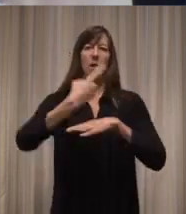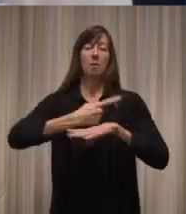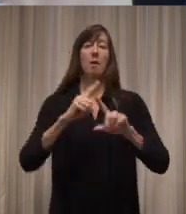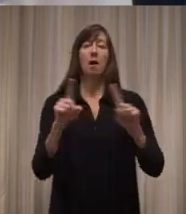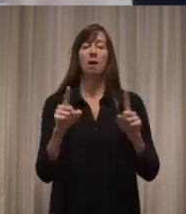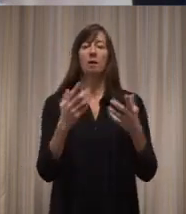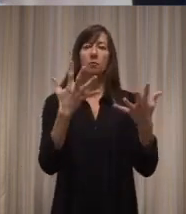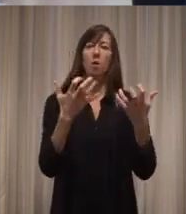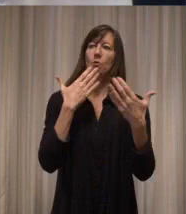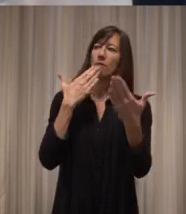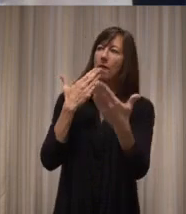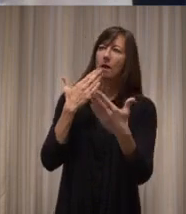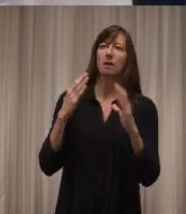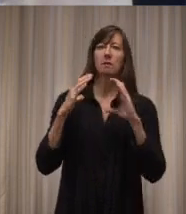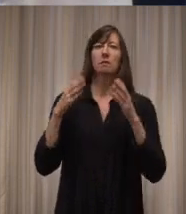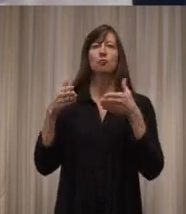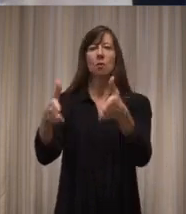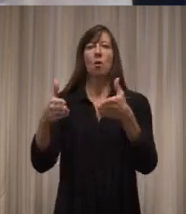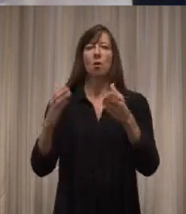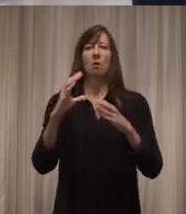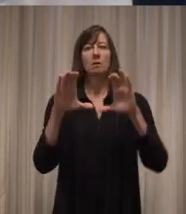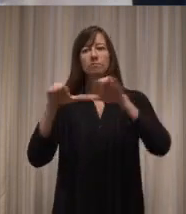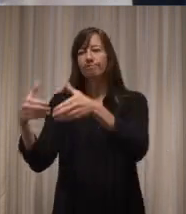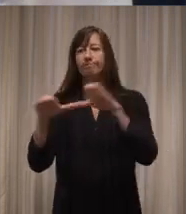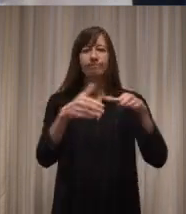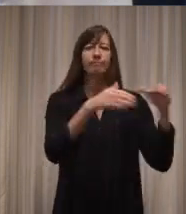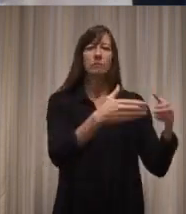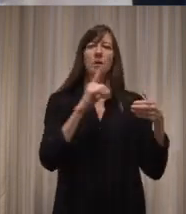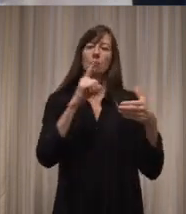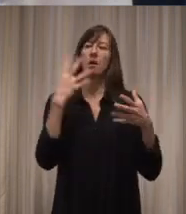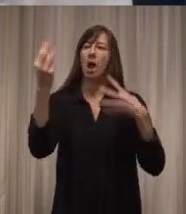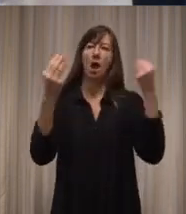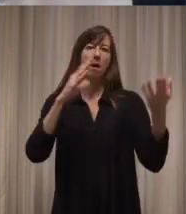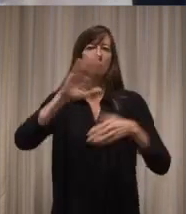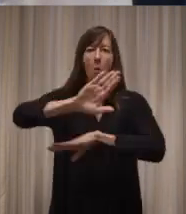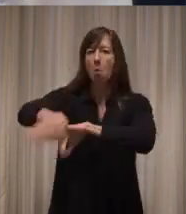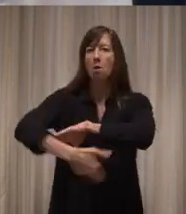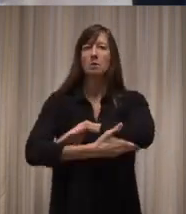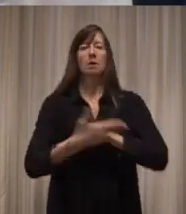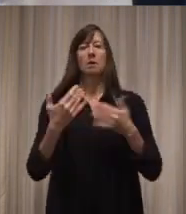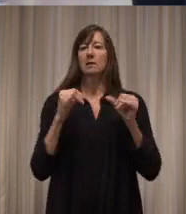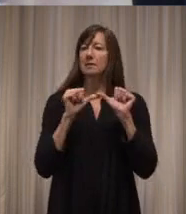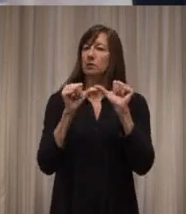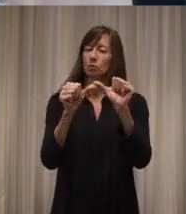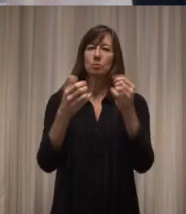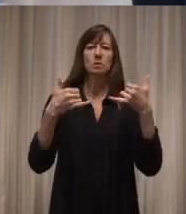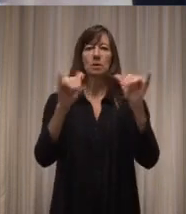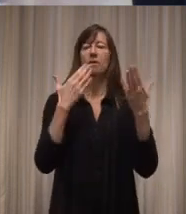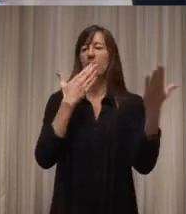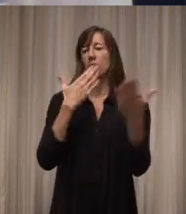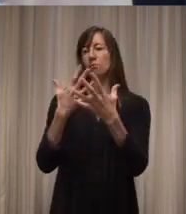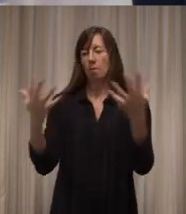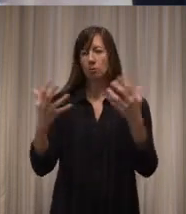night into the early morning and are still out there doing that work. We appreciate what you're doing. We thank you for that. In